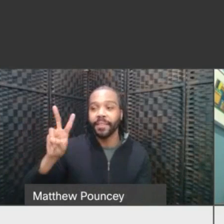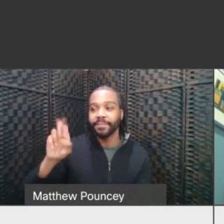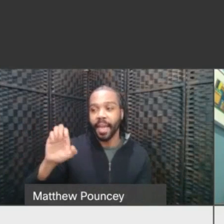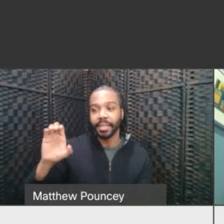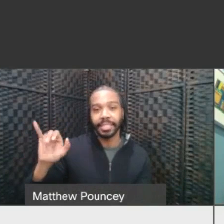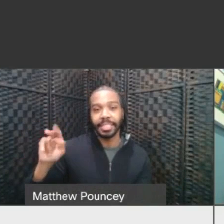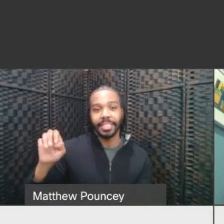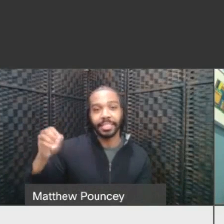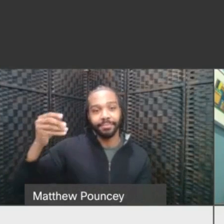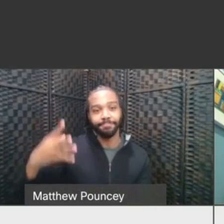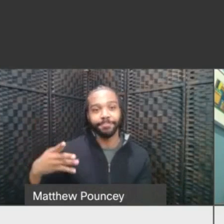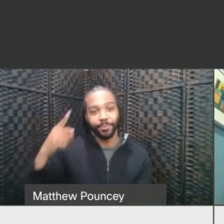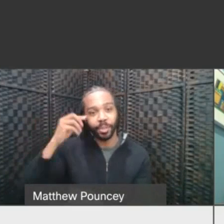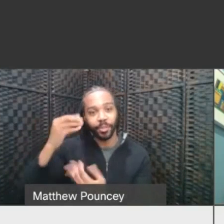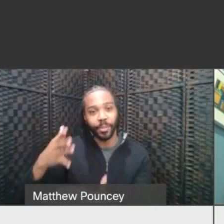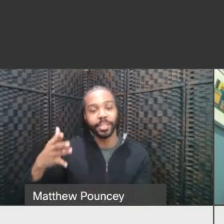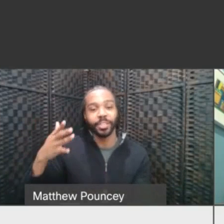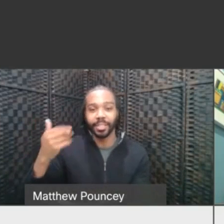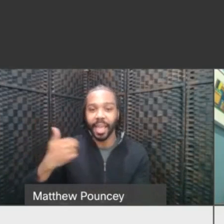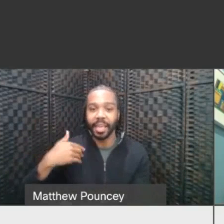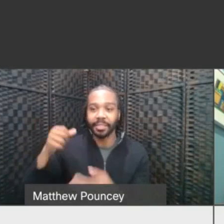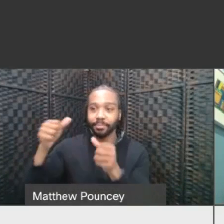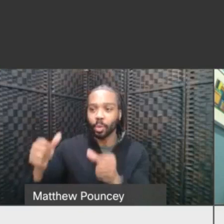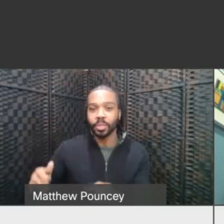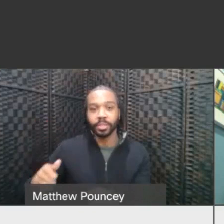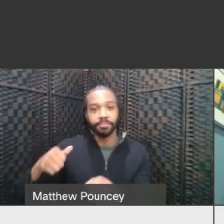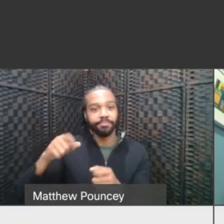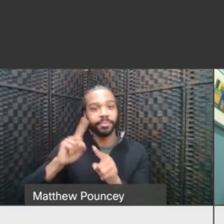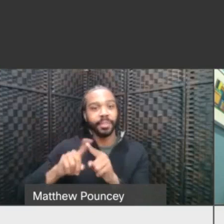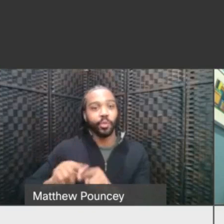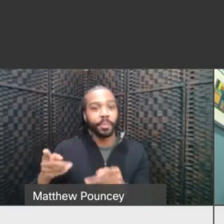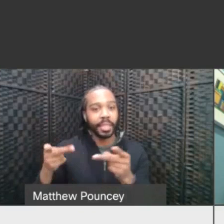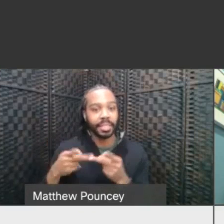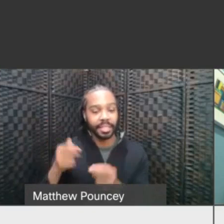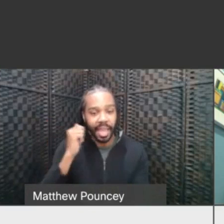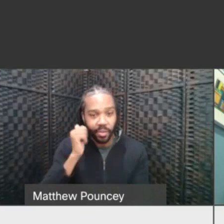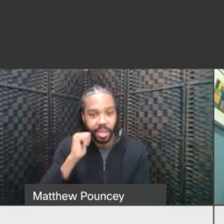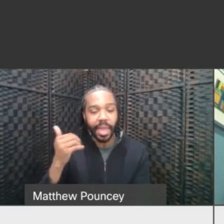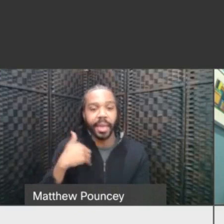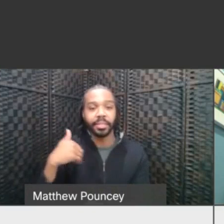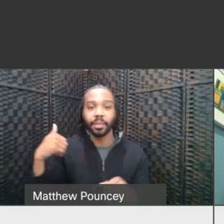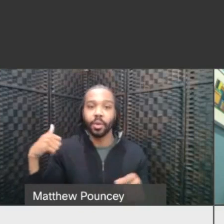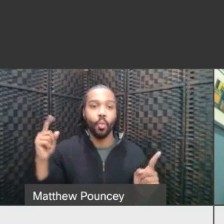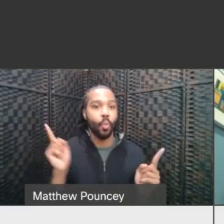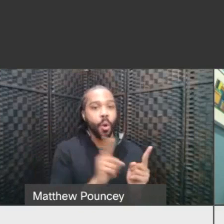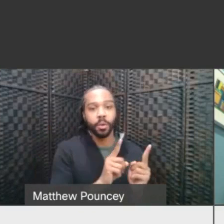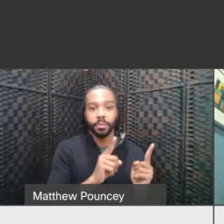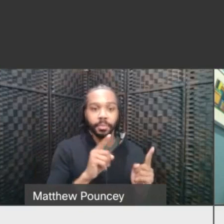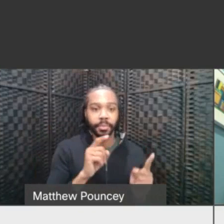day of the various places where there are walk-up clinics on that day where a person can get